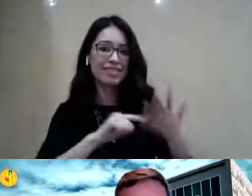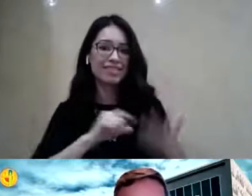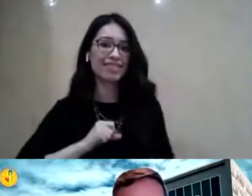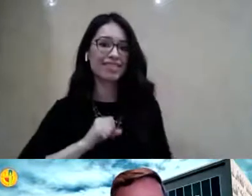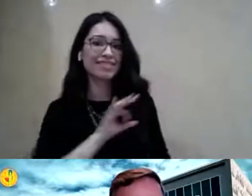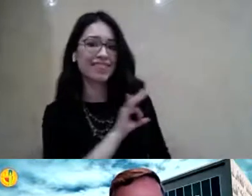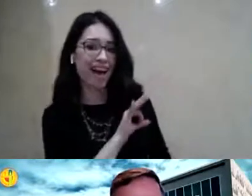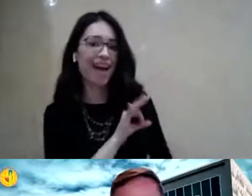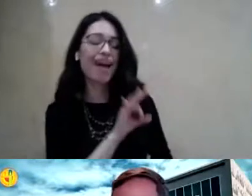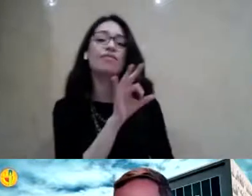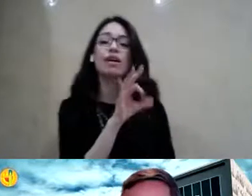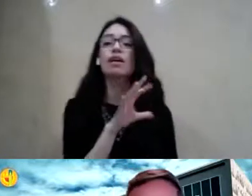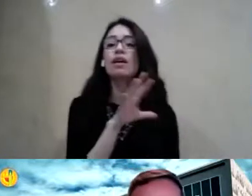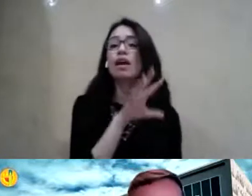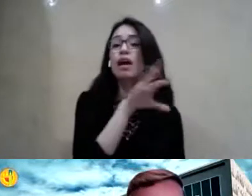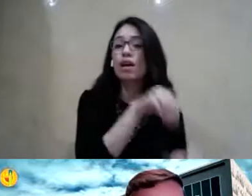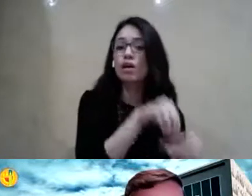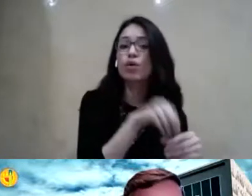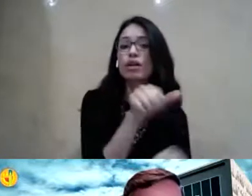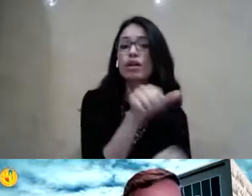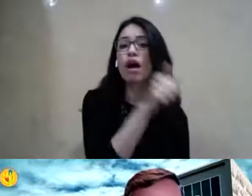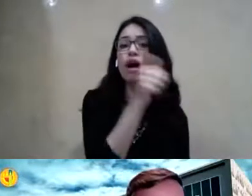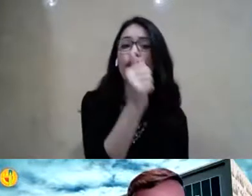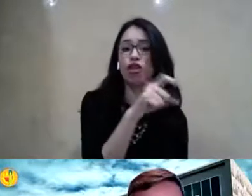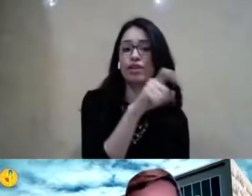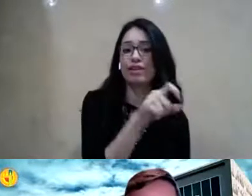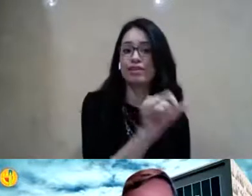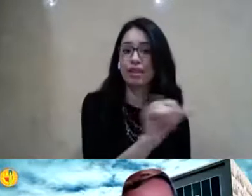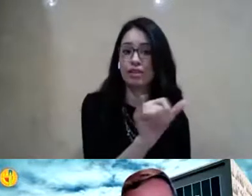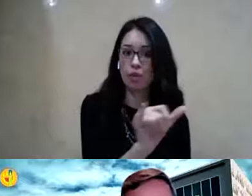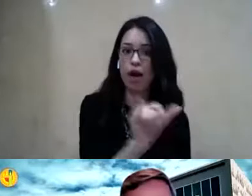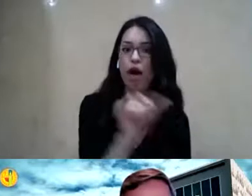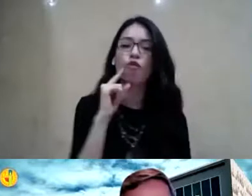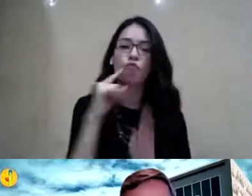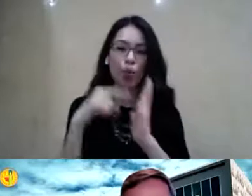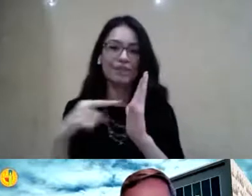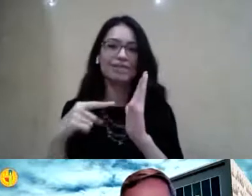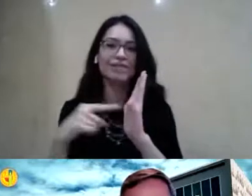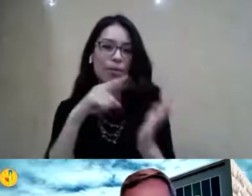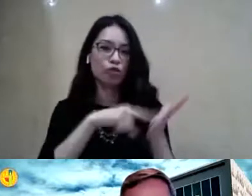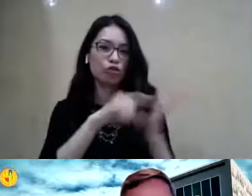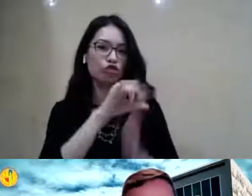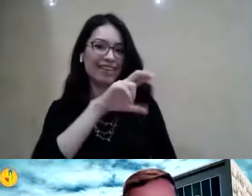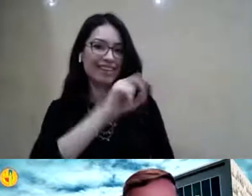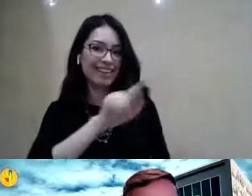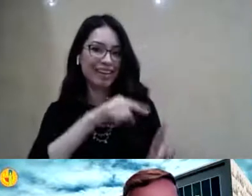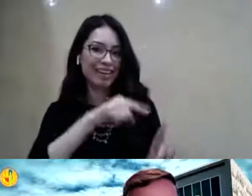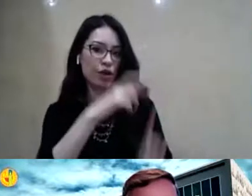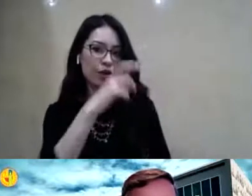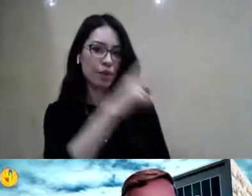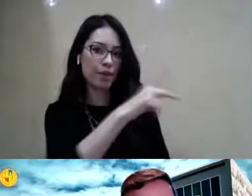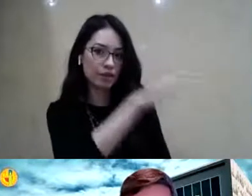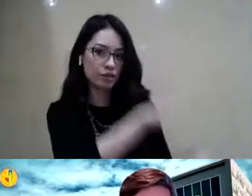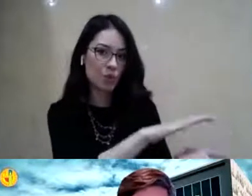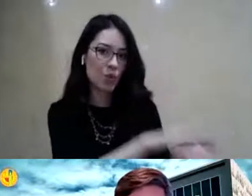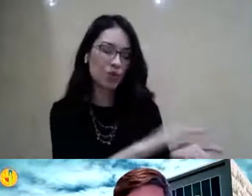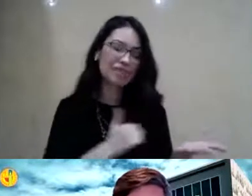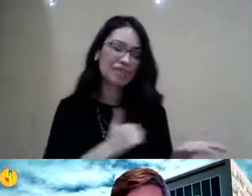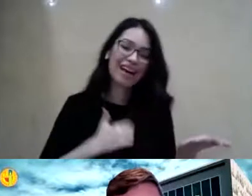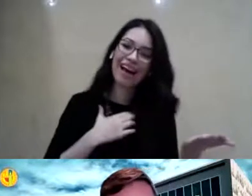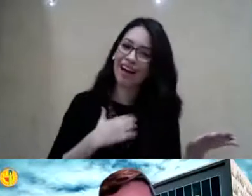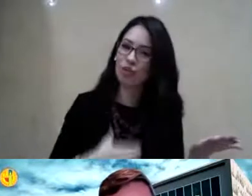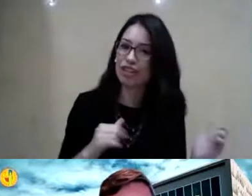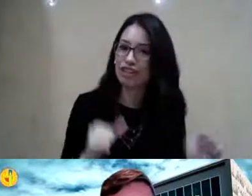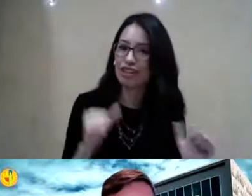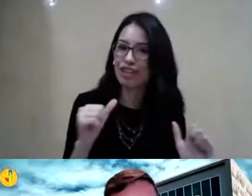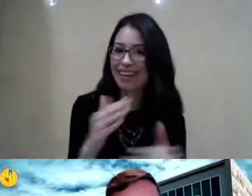be present in schools when we welcome students back. I wish I could tell you today there was something more we